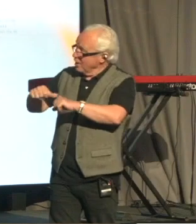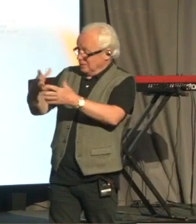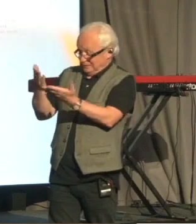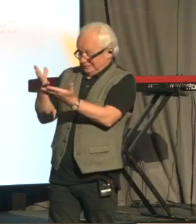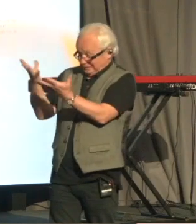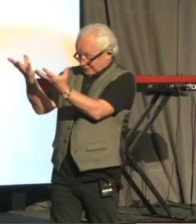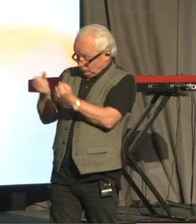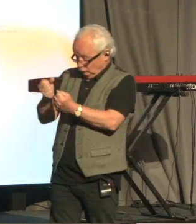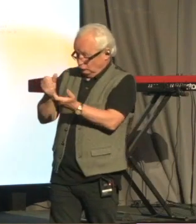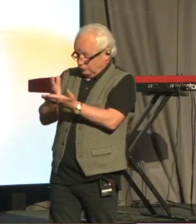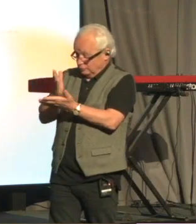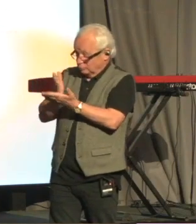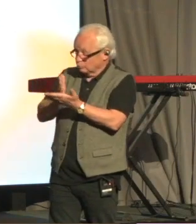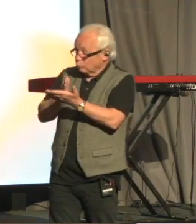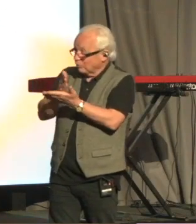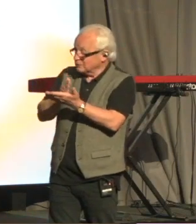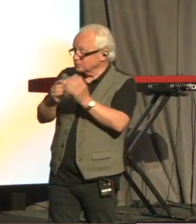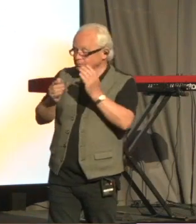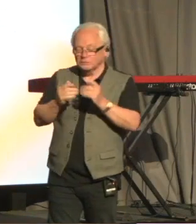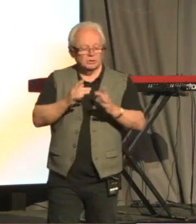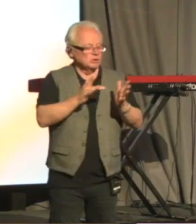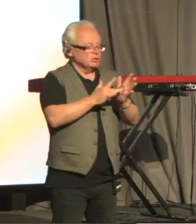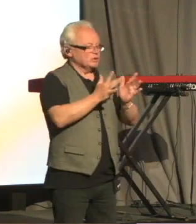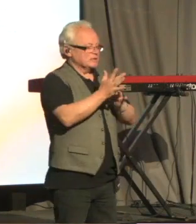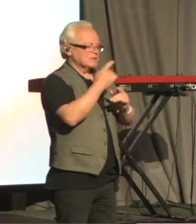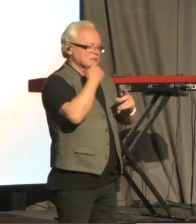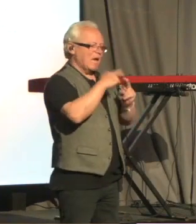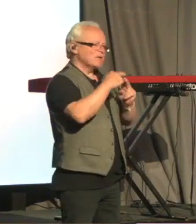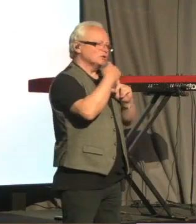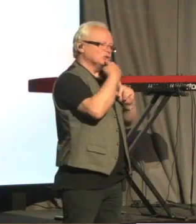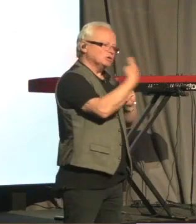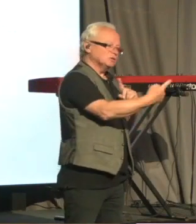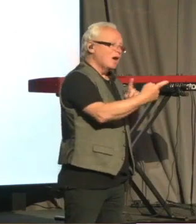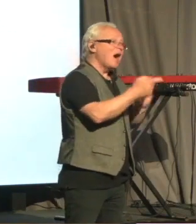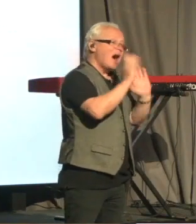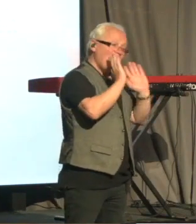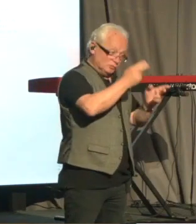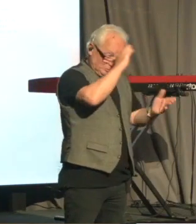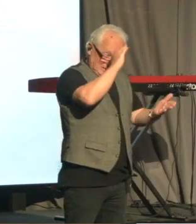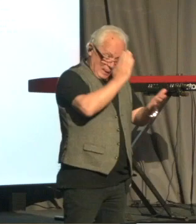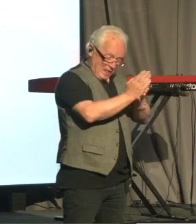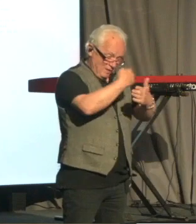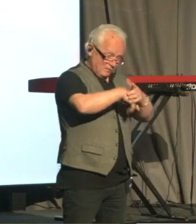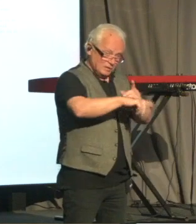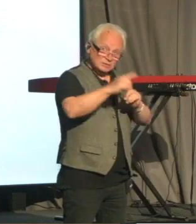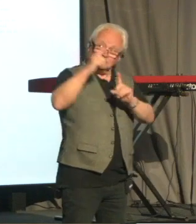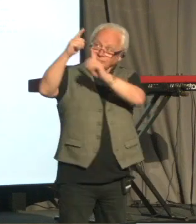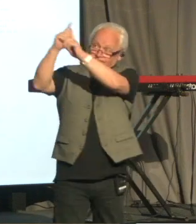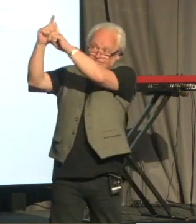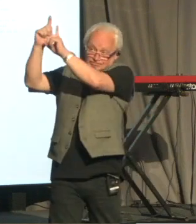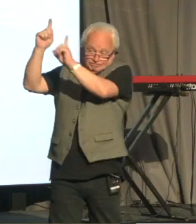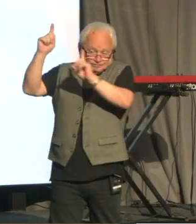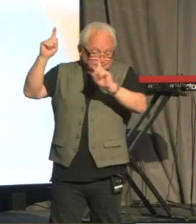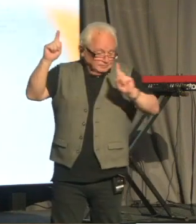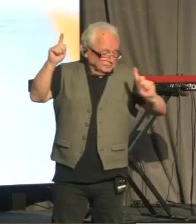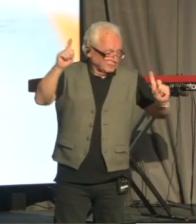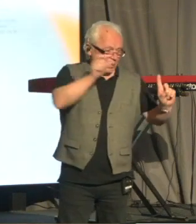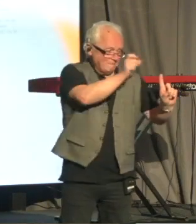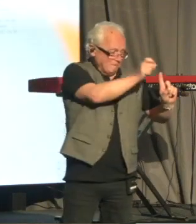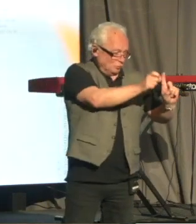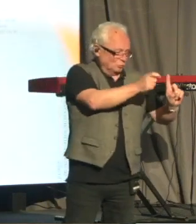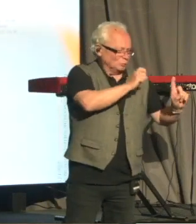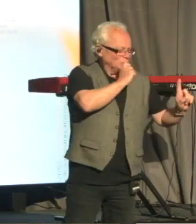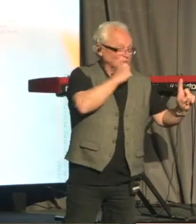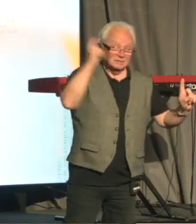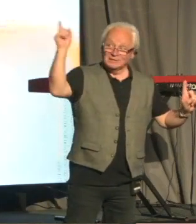work of God is this, to believe in the one he has sent. So they ask him, what sign then